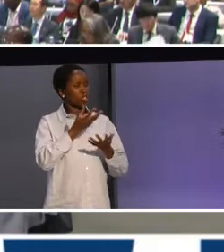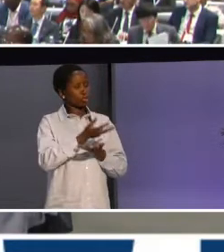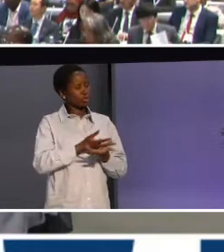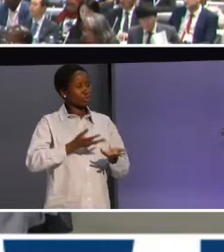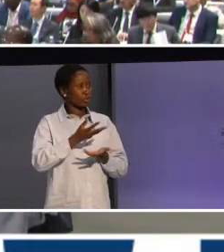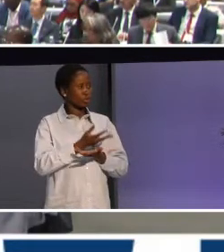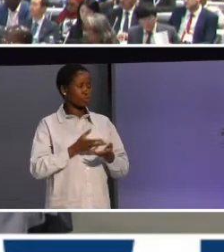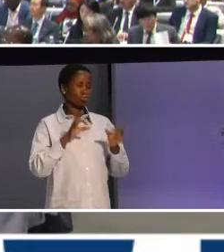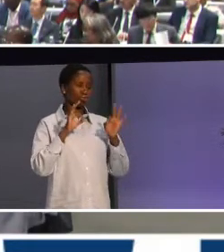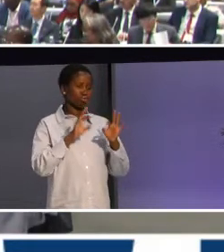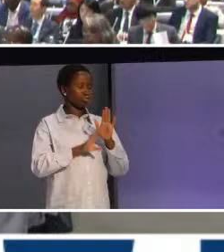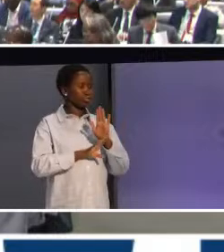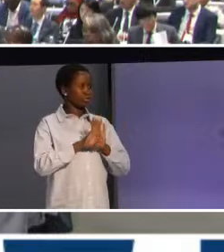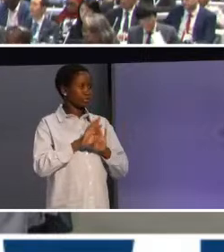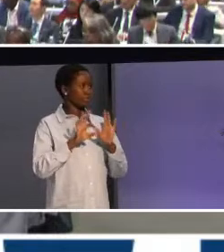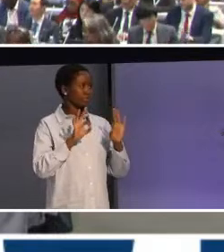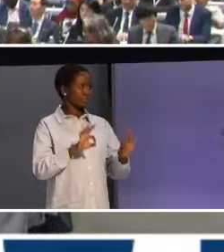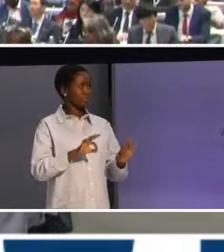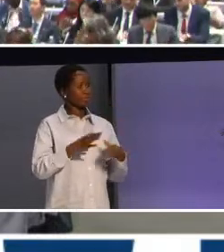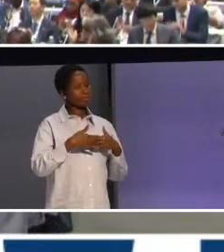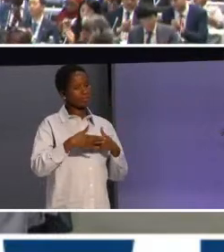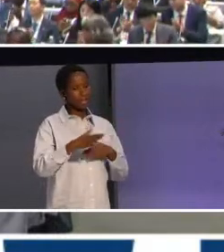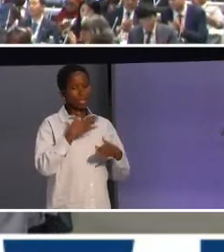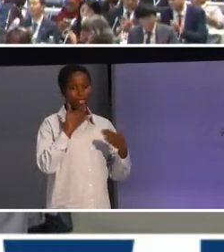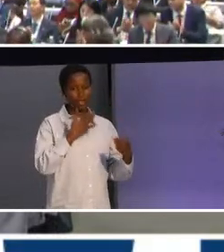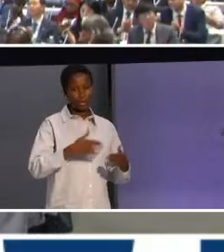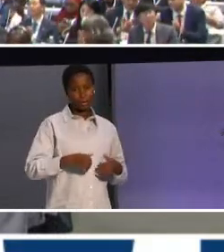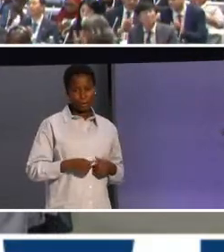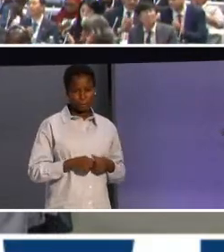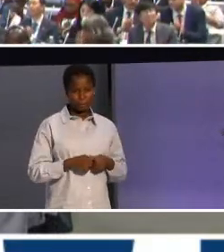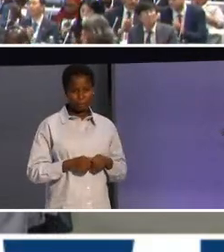deliberations now onwards. Thank you.